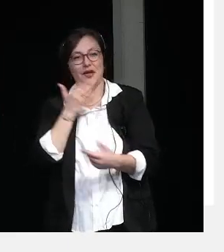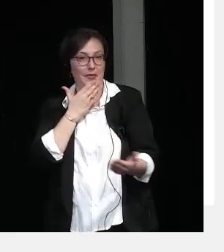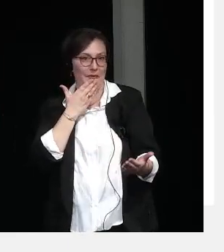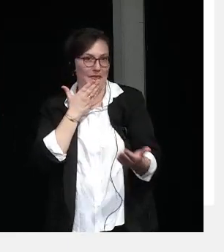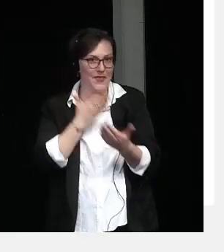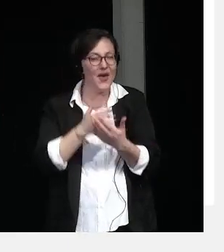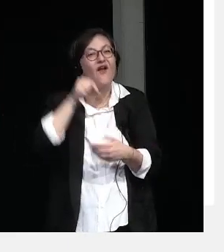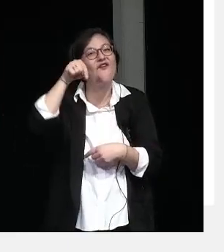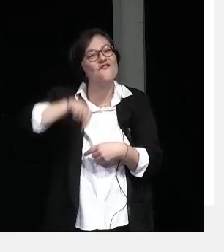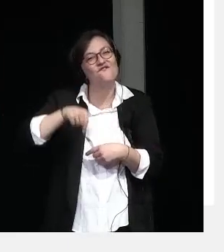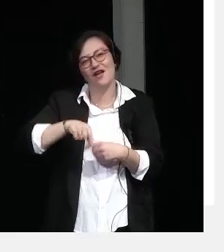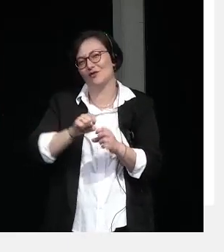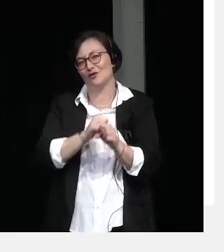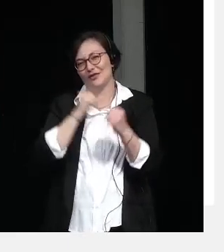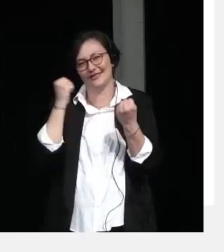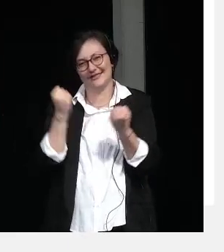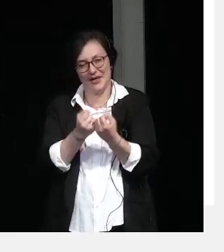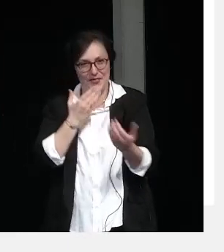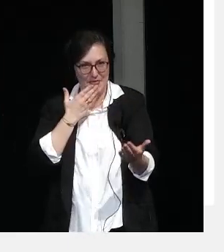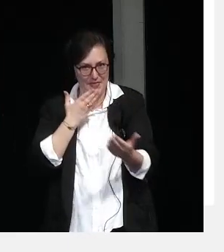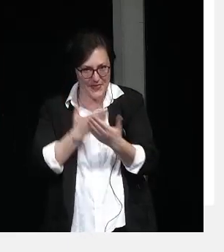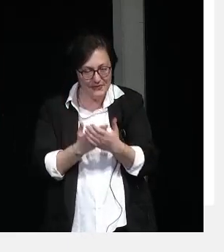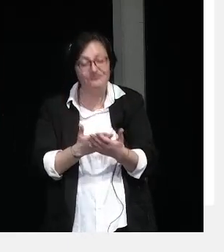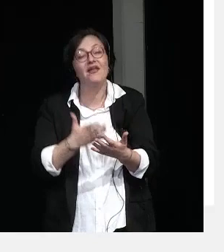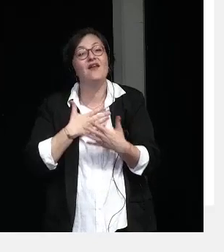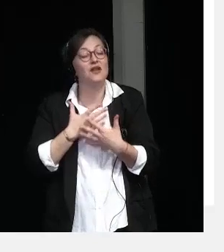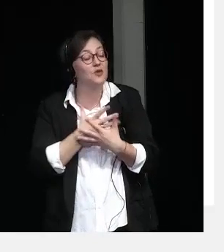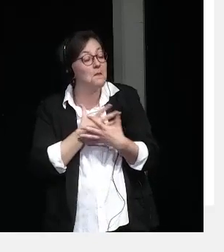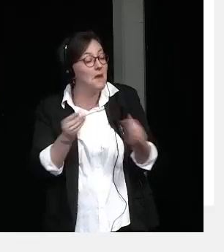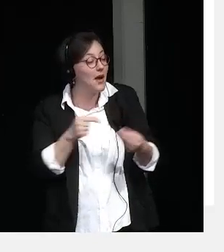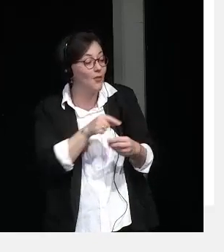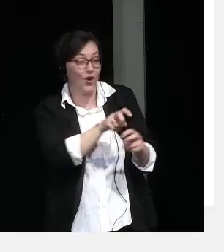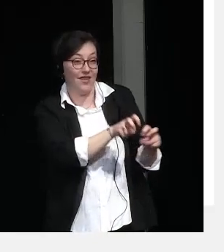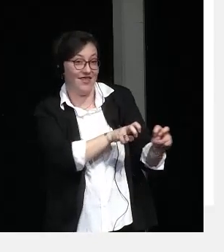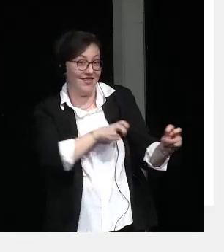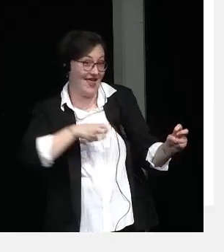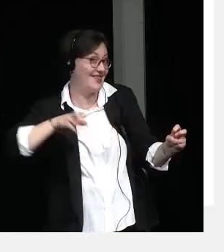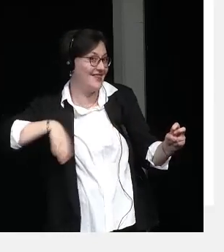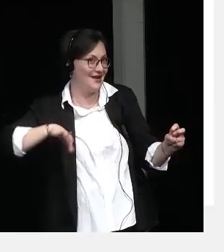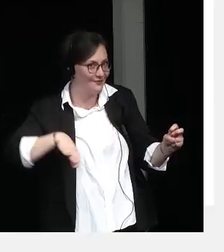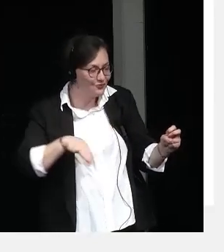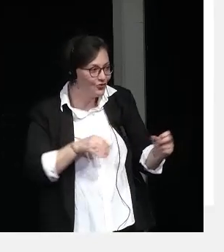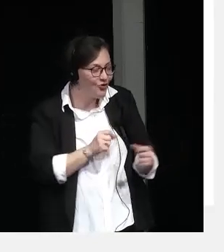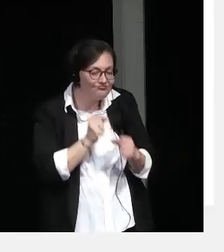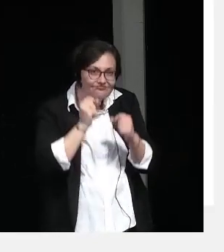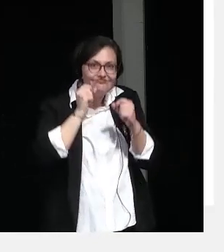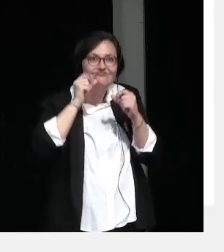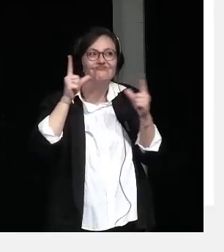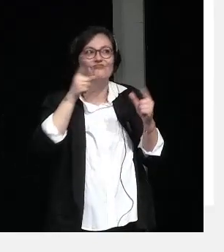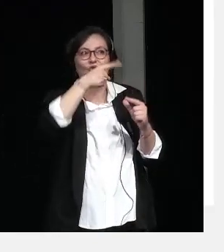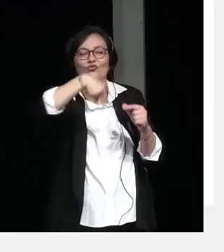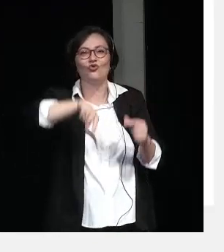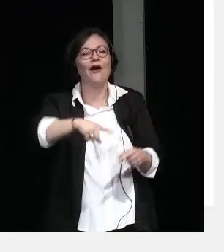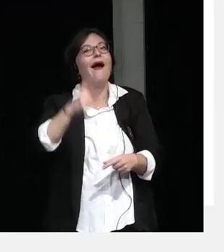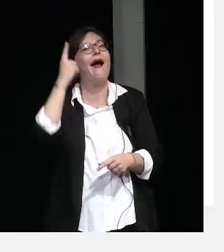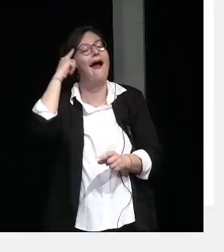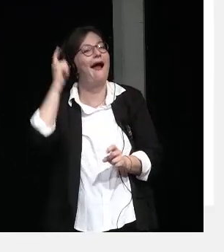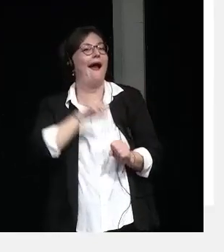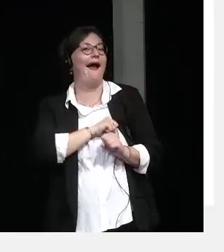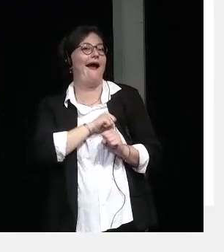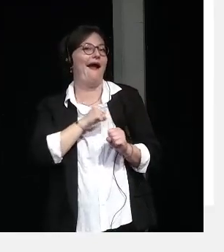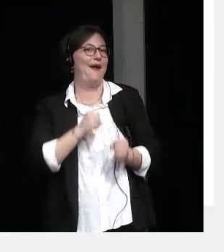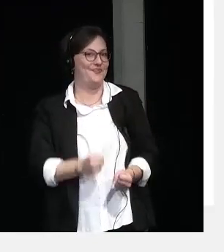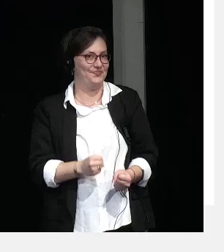really eye-opening, and it's like the beginning. It's like, you know, when it's part two, the beginning of part two, what is to be awaited